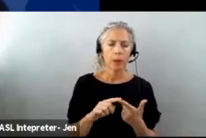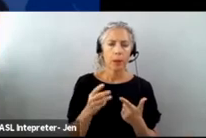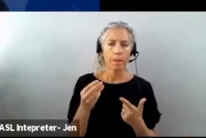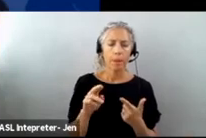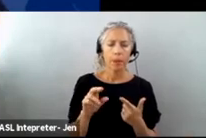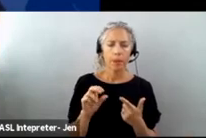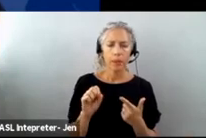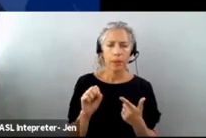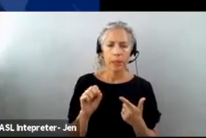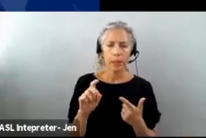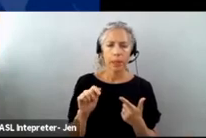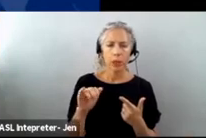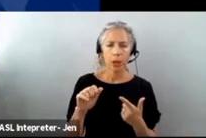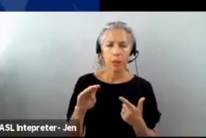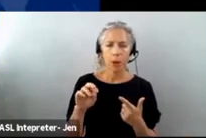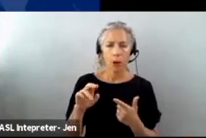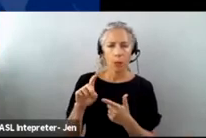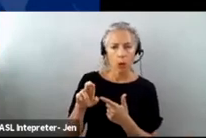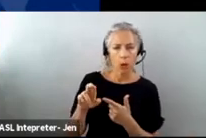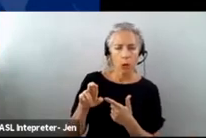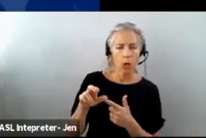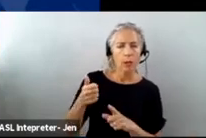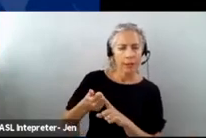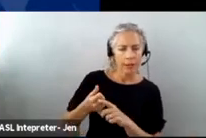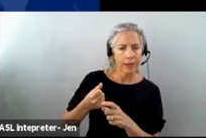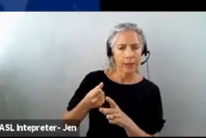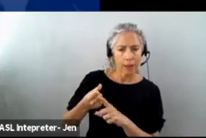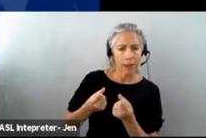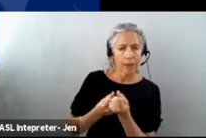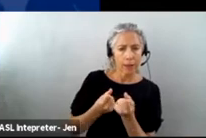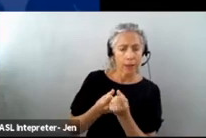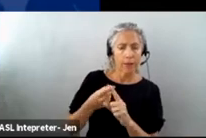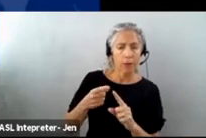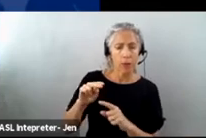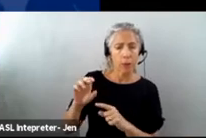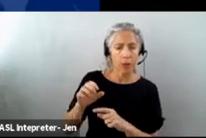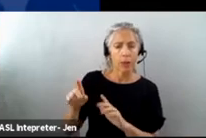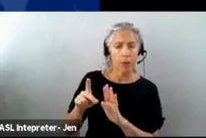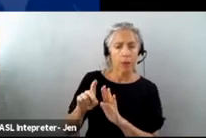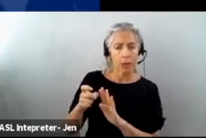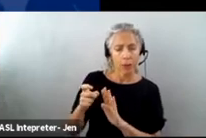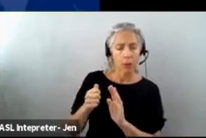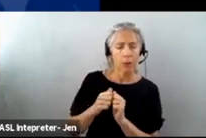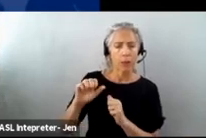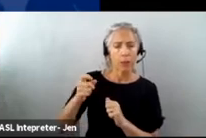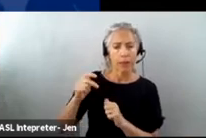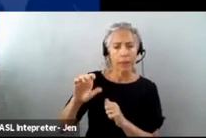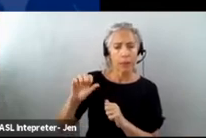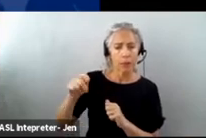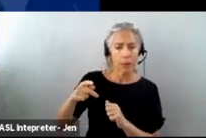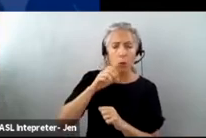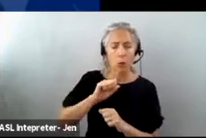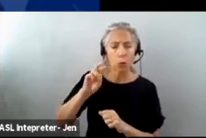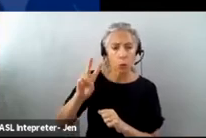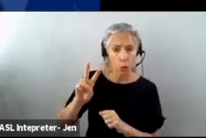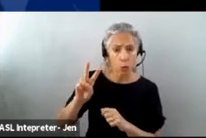Deja Barber is a cerebral palsy self-advocate from Raleigh, North Carolina. She was diagnosed with spastic cerebral palsy at the age of 2 and has